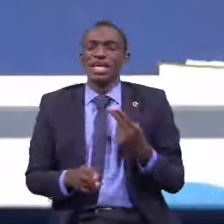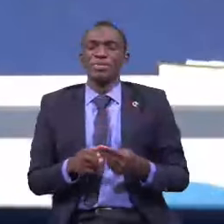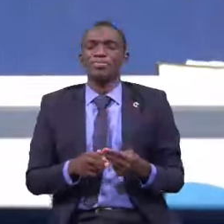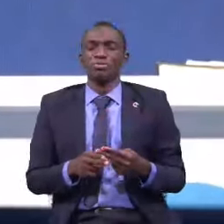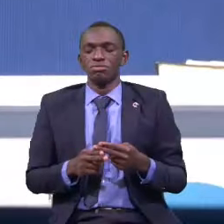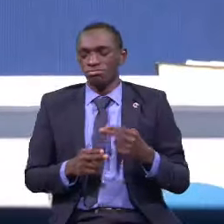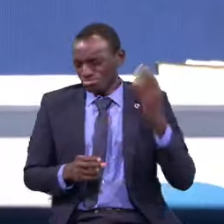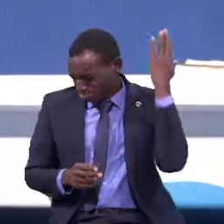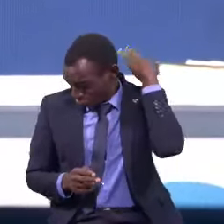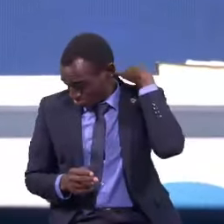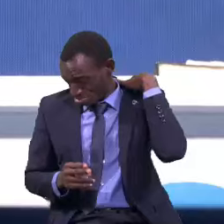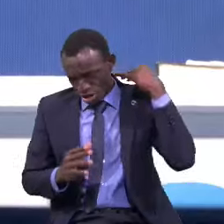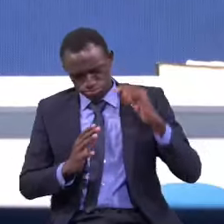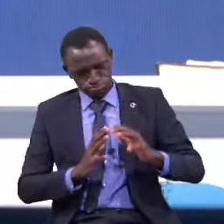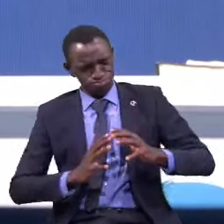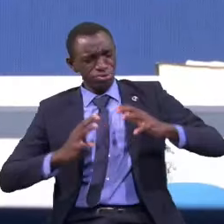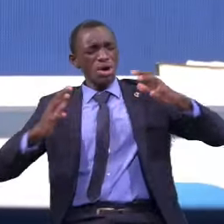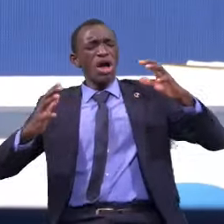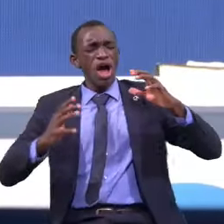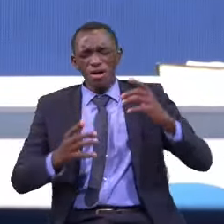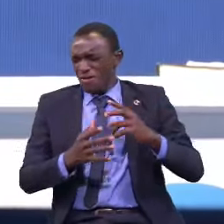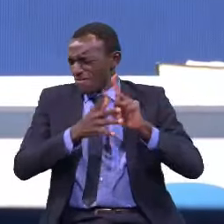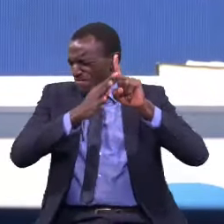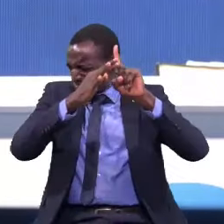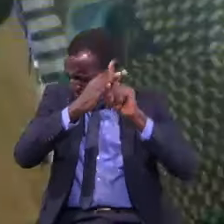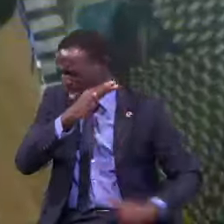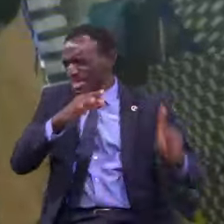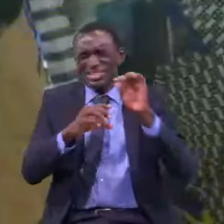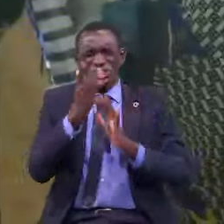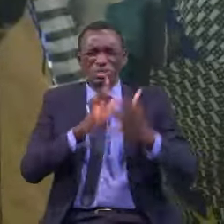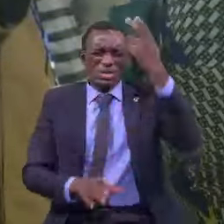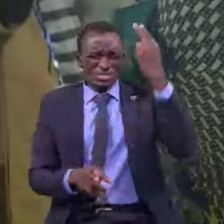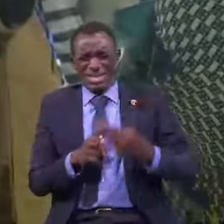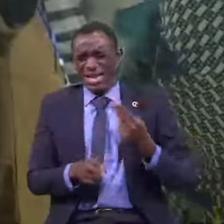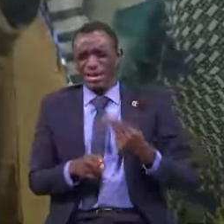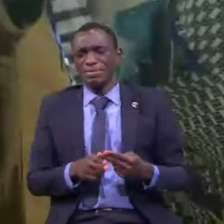Hunchback, vanish away in Jesus' name.